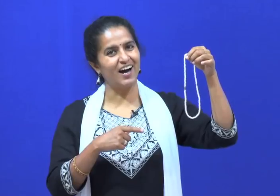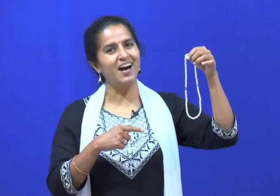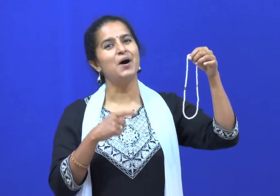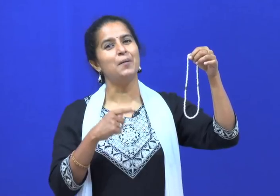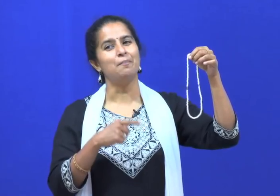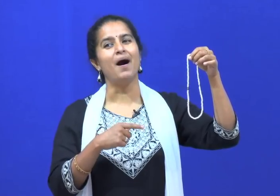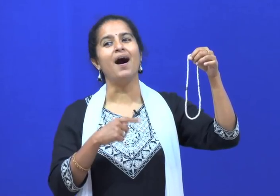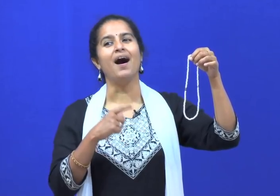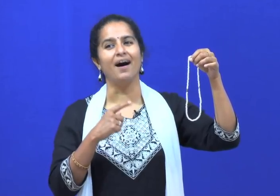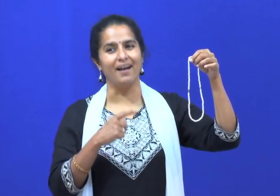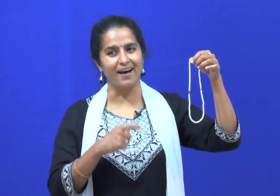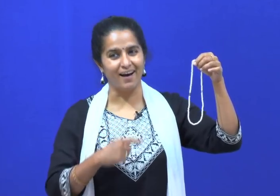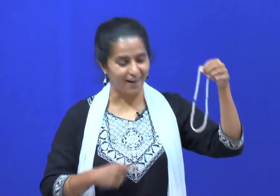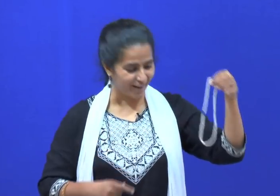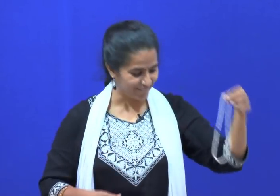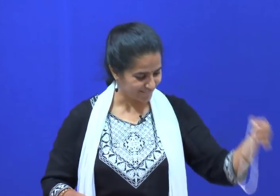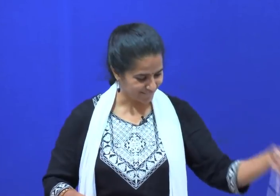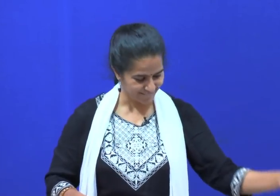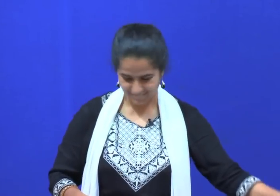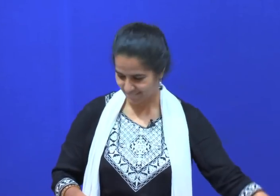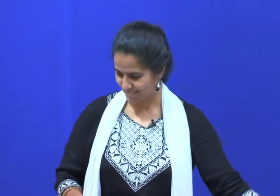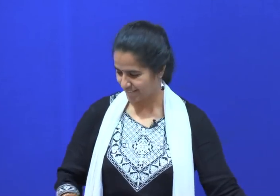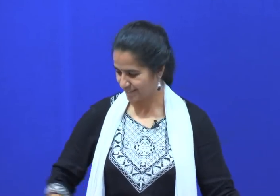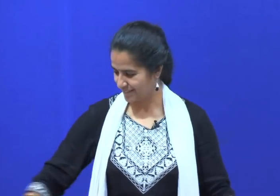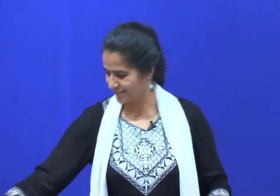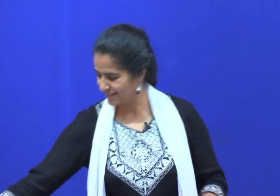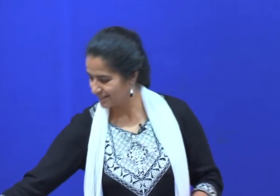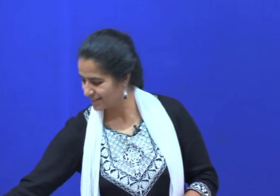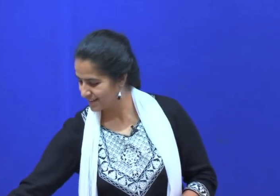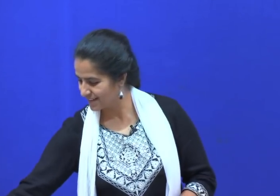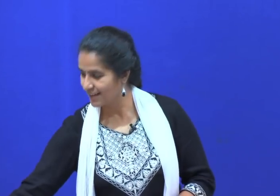Esha mala.